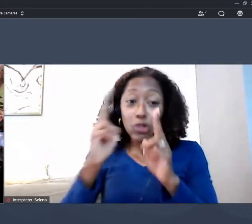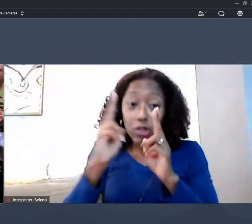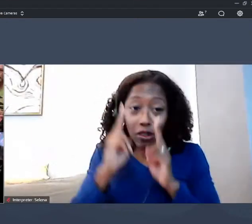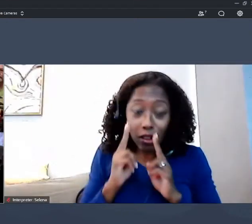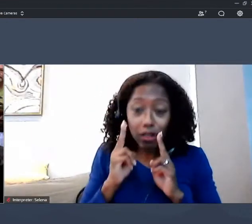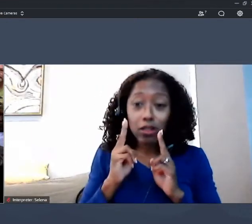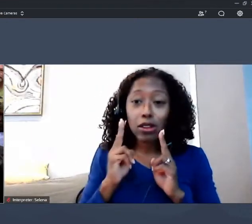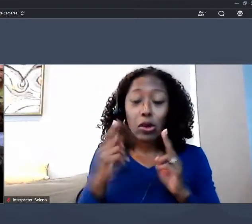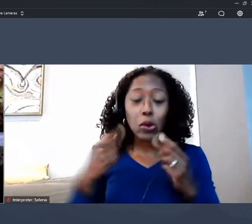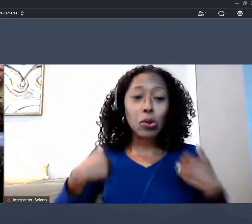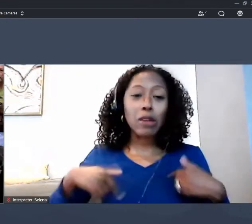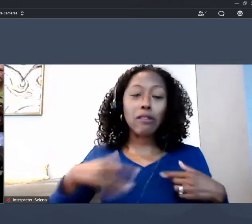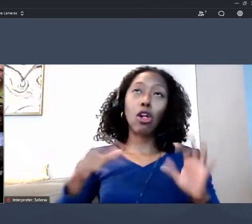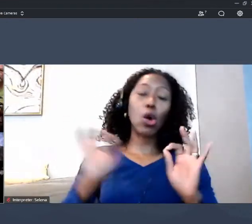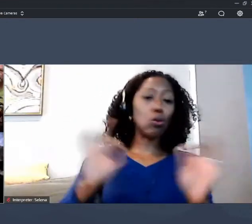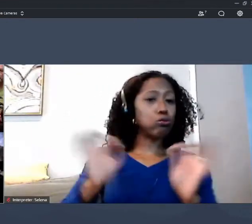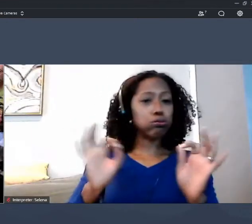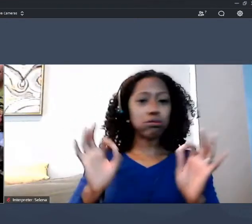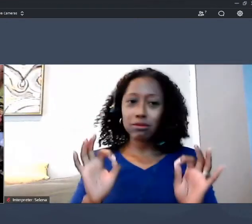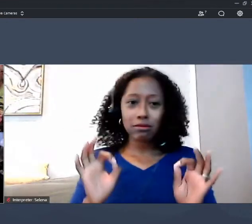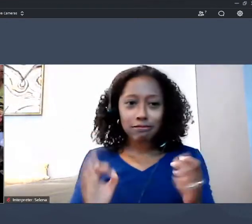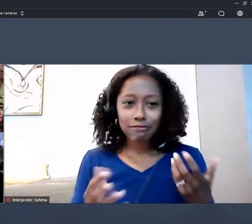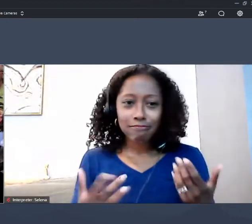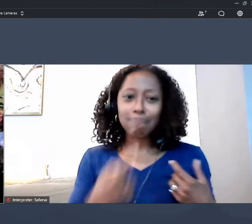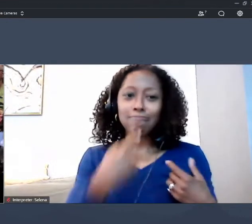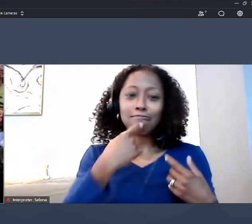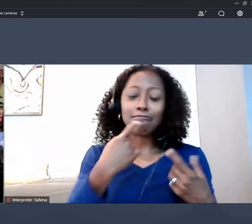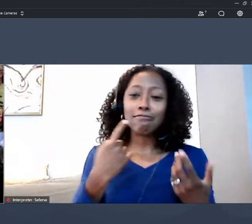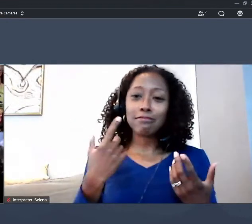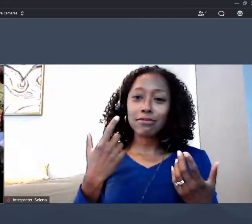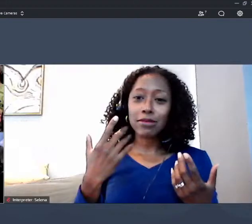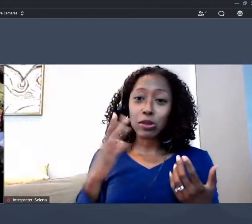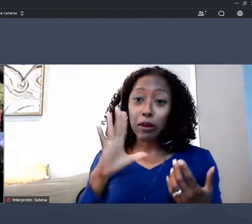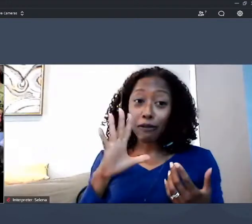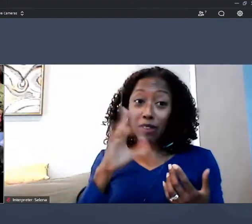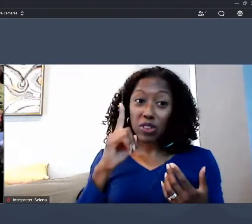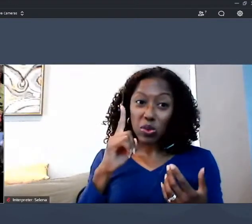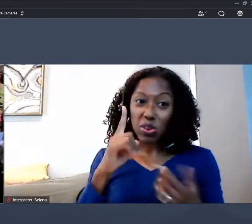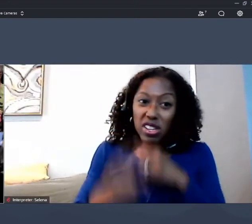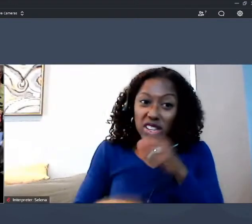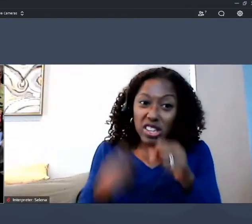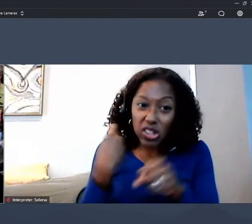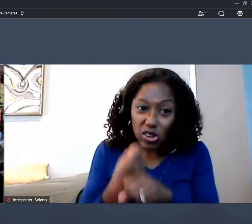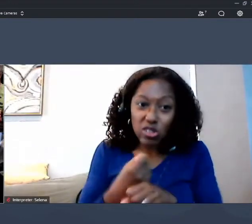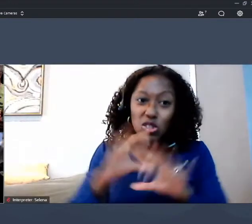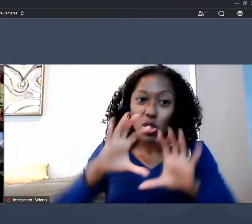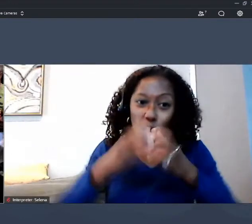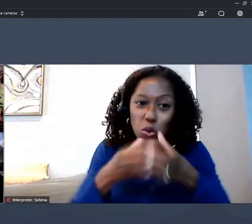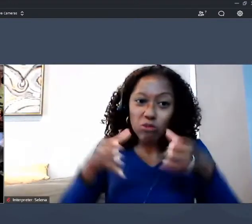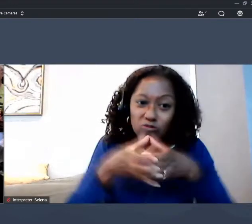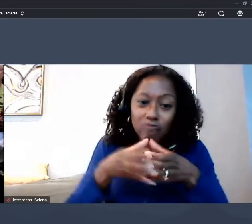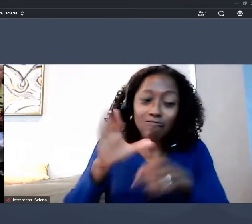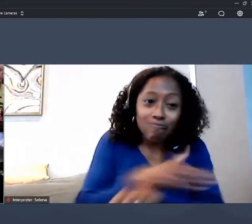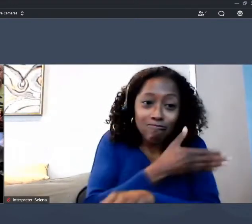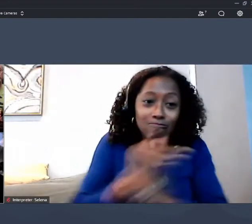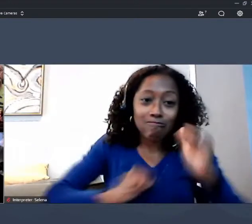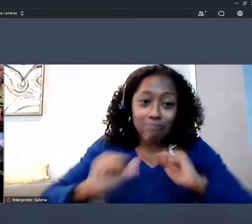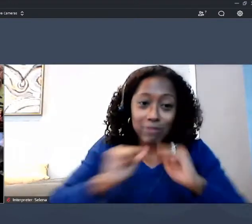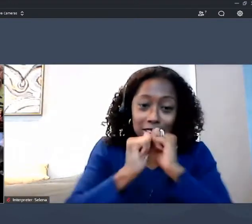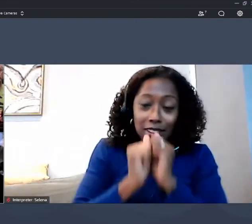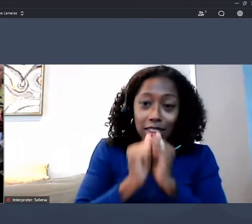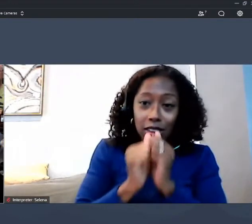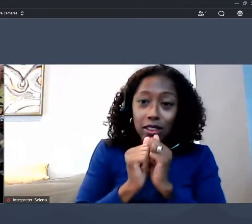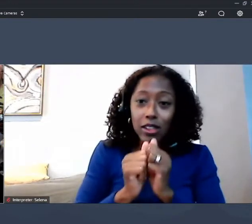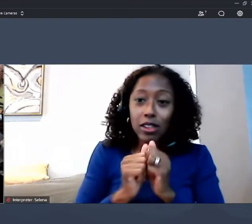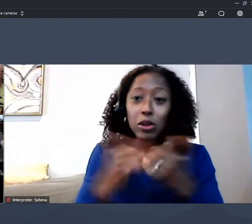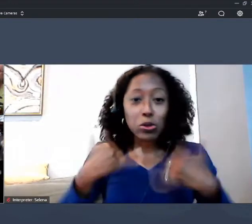not taking it for granted. It took a while. It's been 50 years, almost 51 going this year that we've been together. And we're still kicking